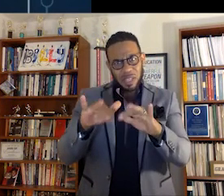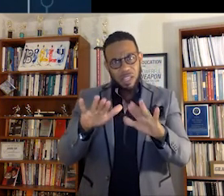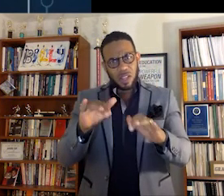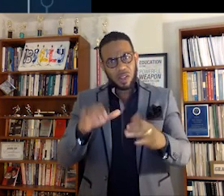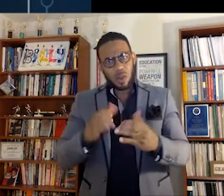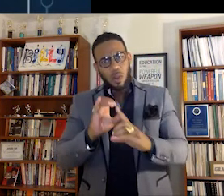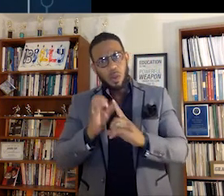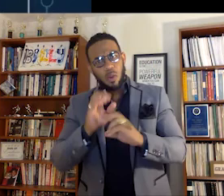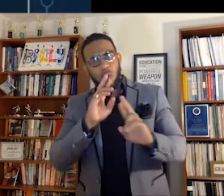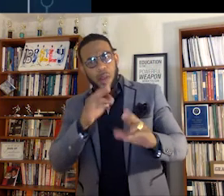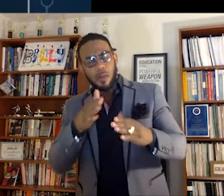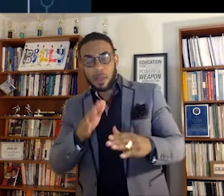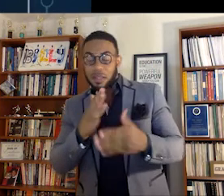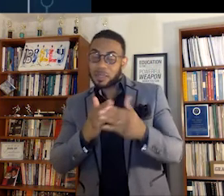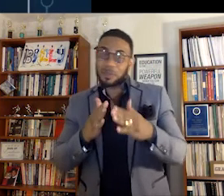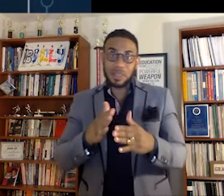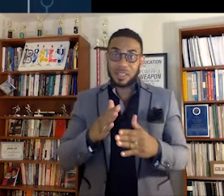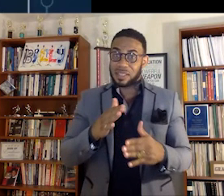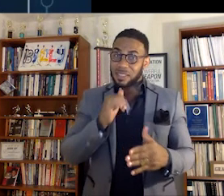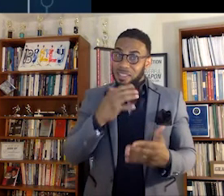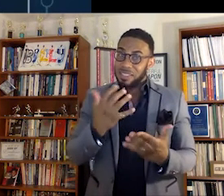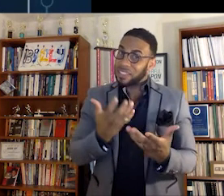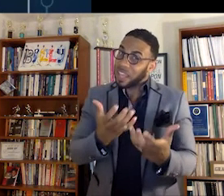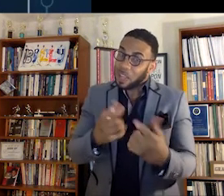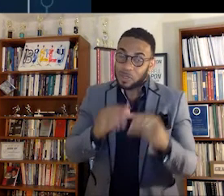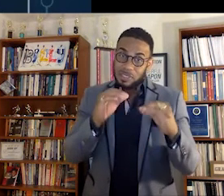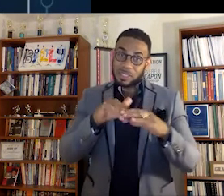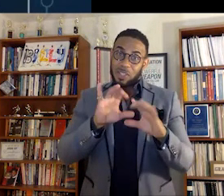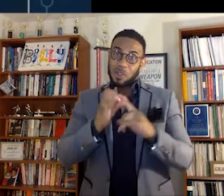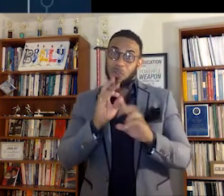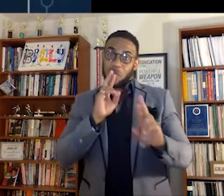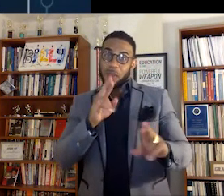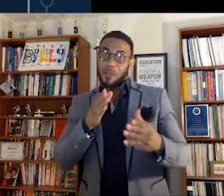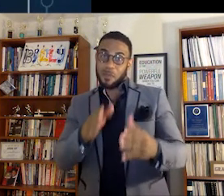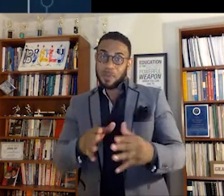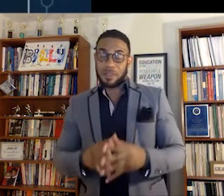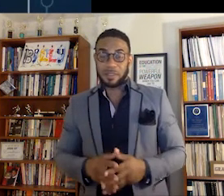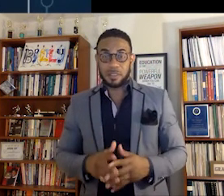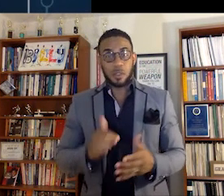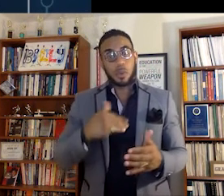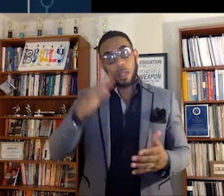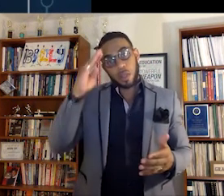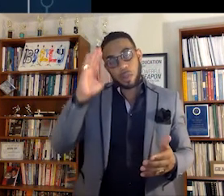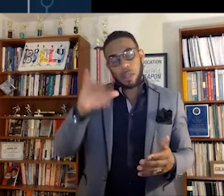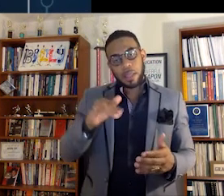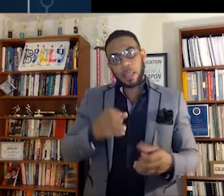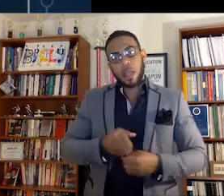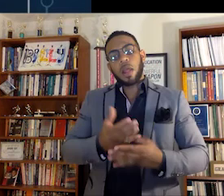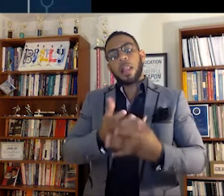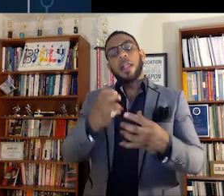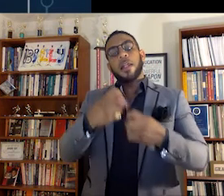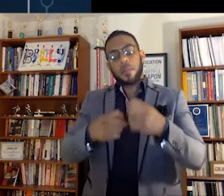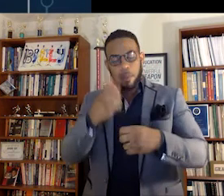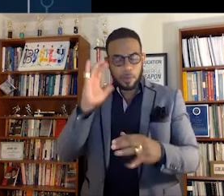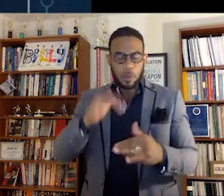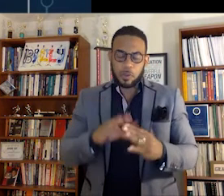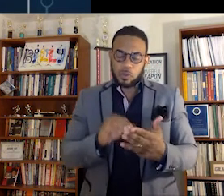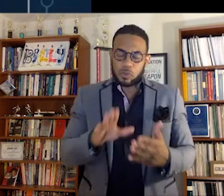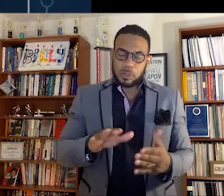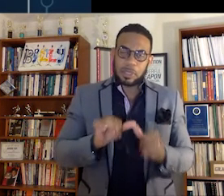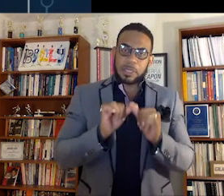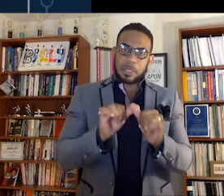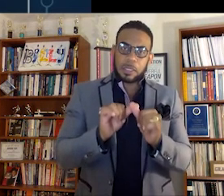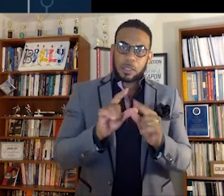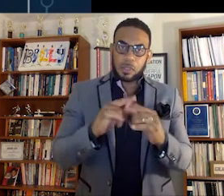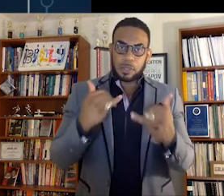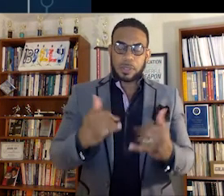culturally responsive way, and in some cases didn't desire to teach them in a culturally responsive way. And so we know that caused a lot of problems for our students that